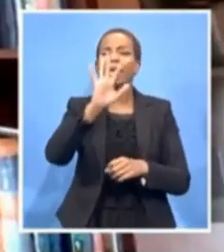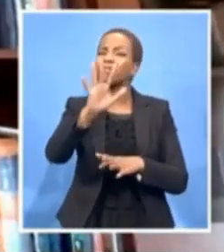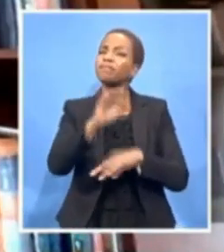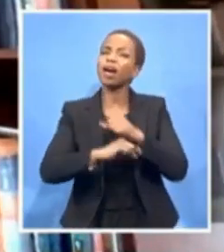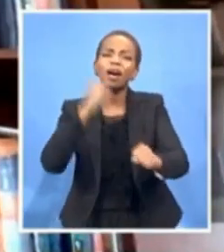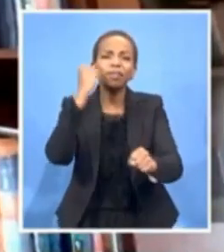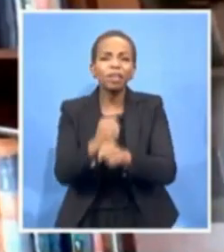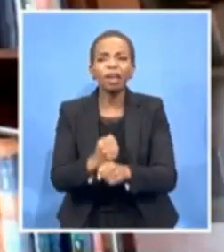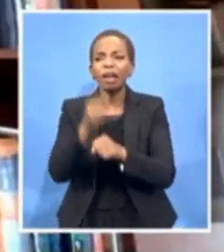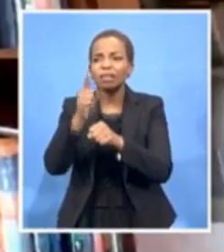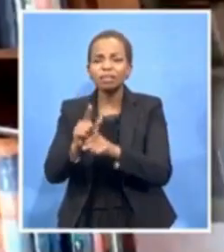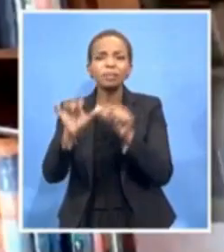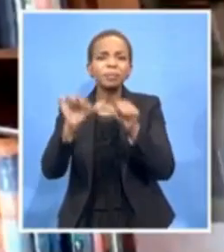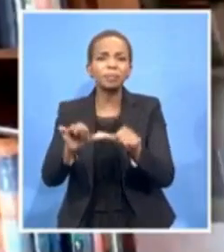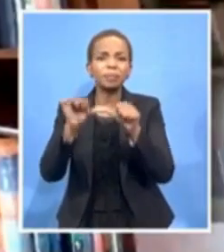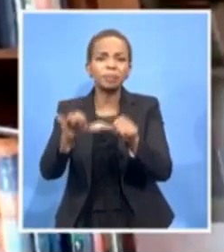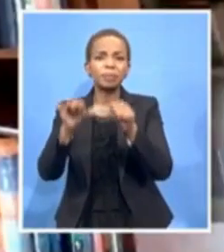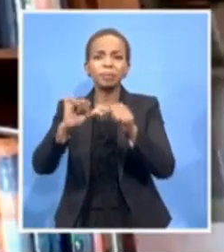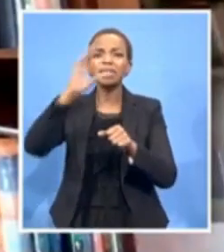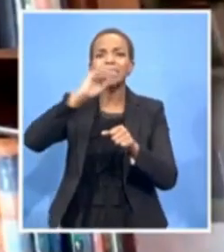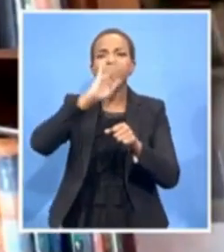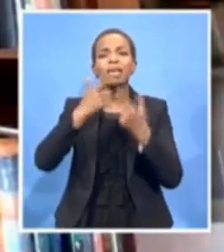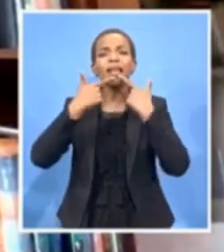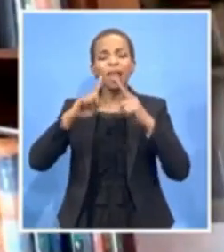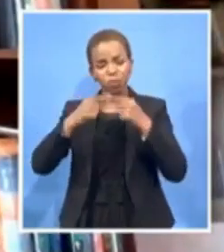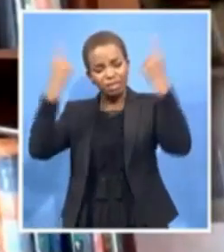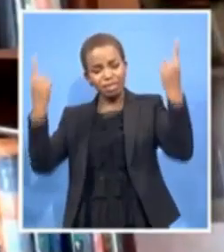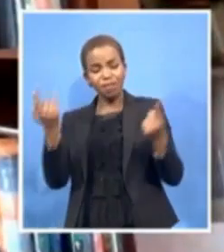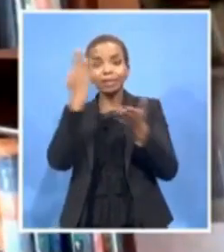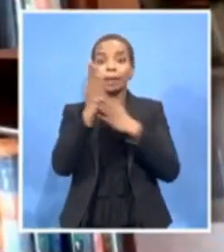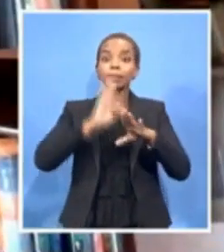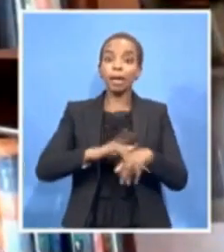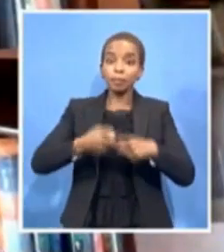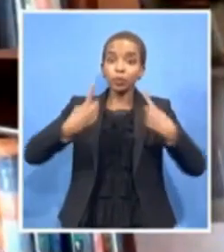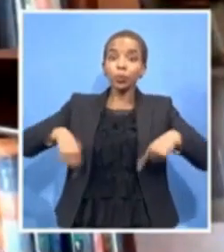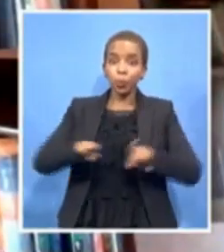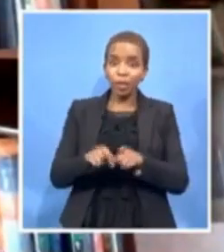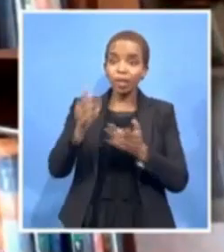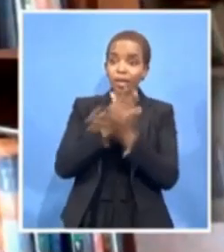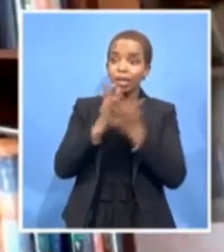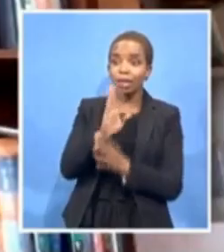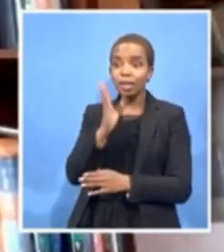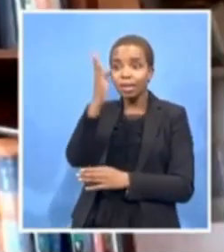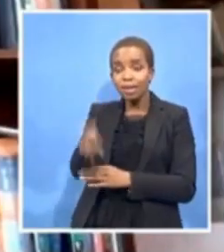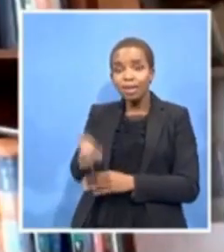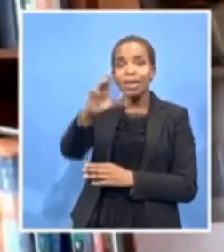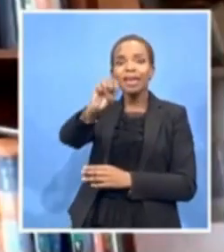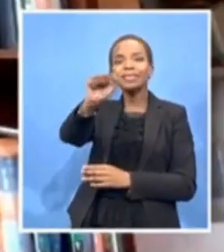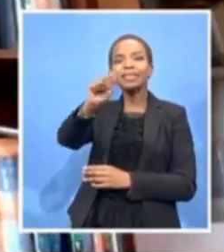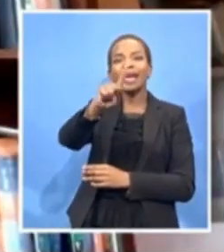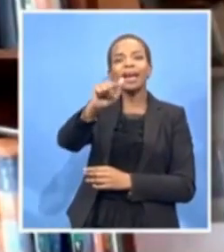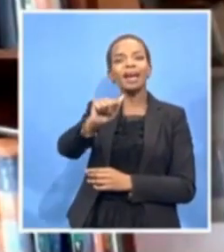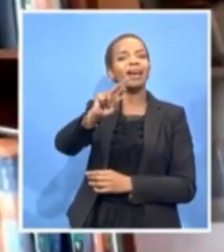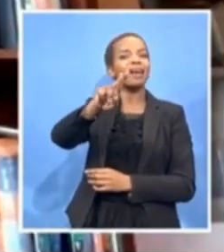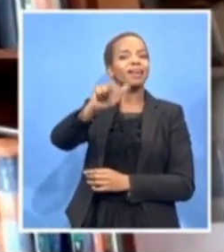different language. Sometimes when we talk about Thomas Sankara, we think he was the age mate of Kwame Nkrumah. He lived in our lifetime,